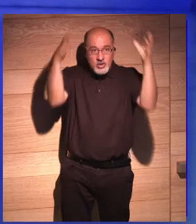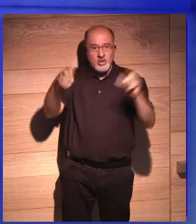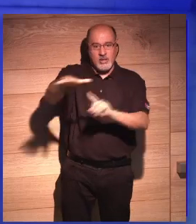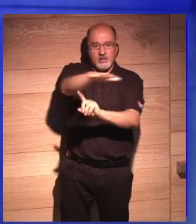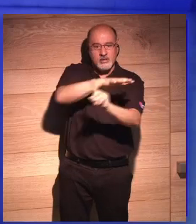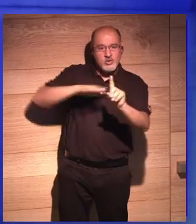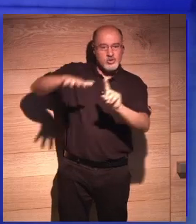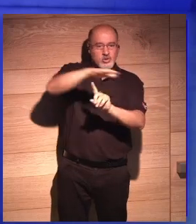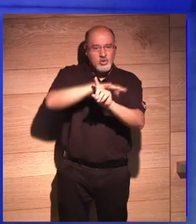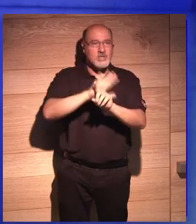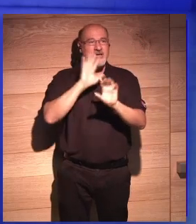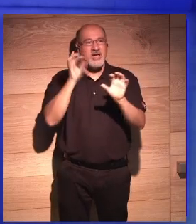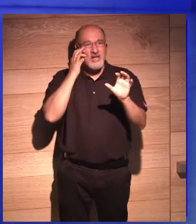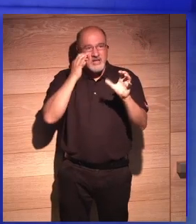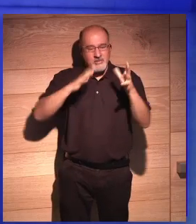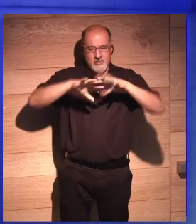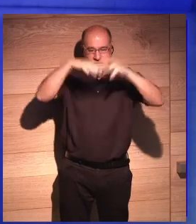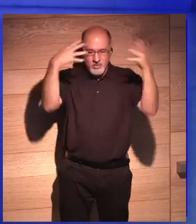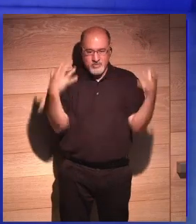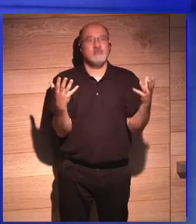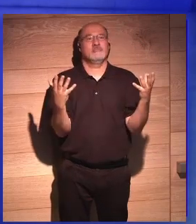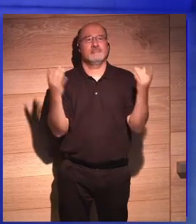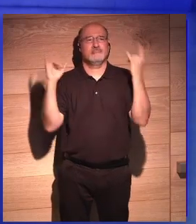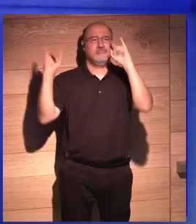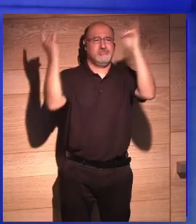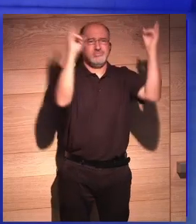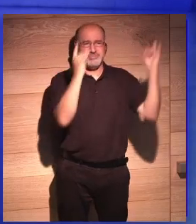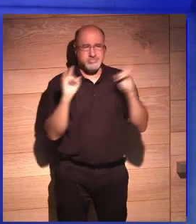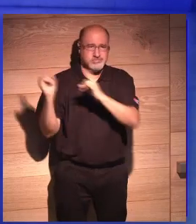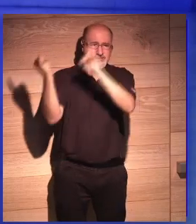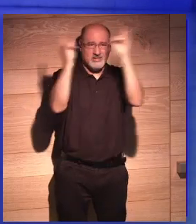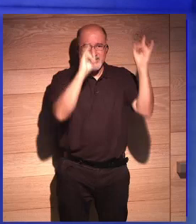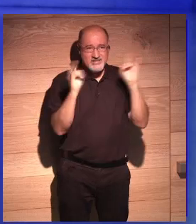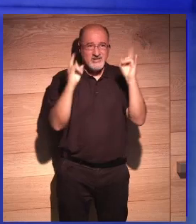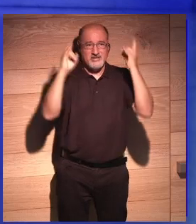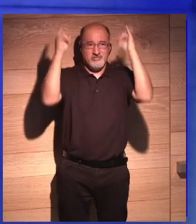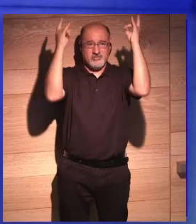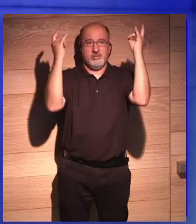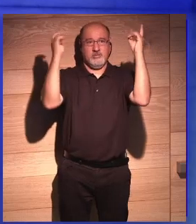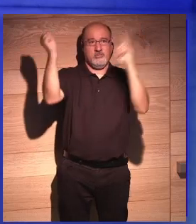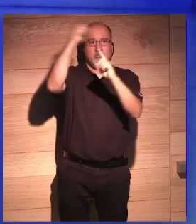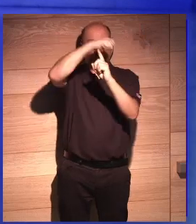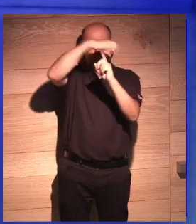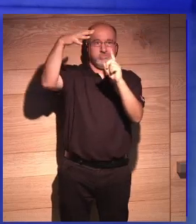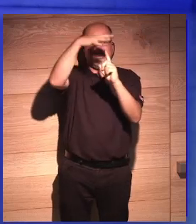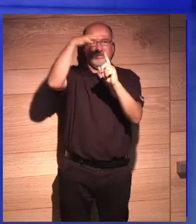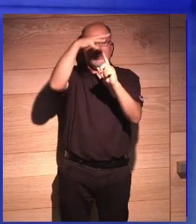And at the same time, we've been, and lots of the work at the moment in terms of XR has